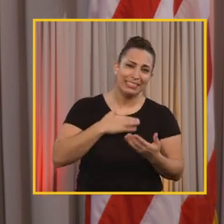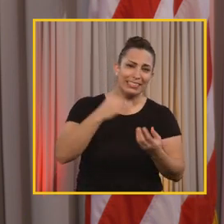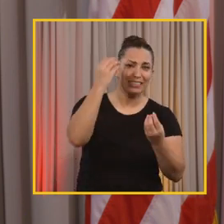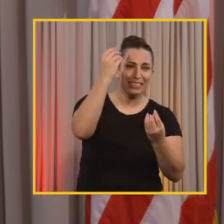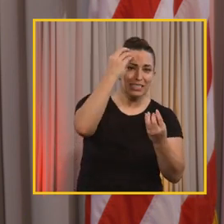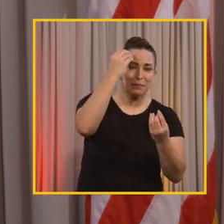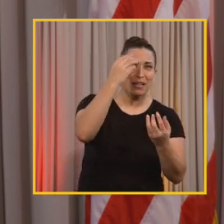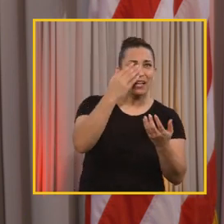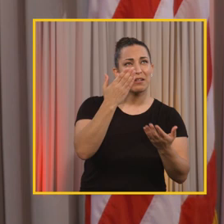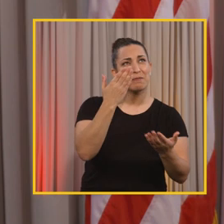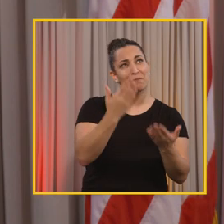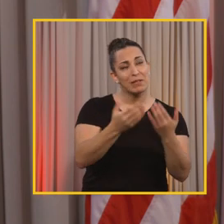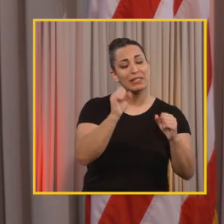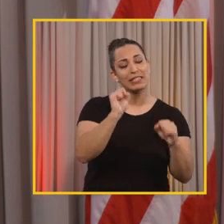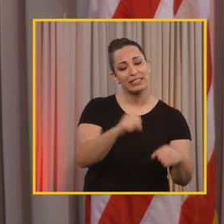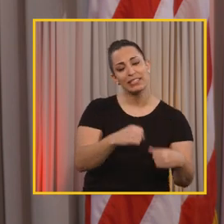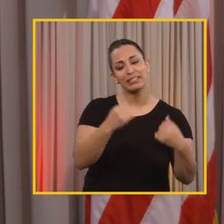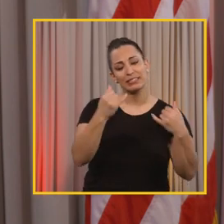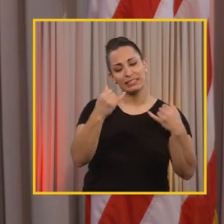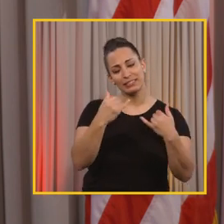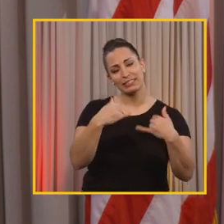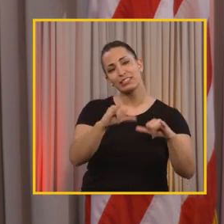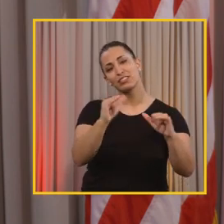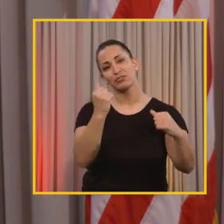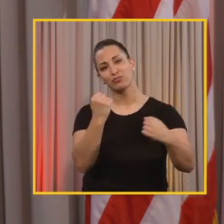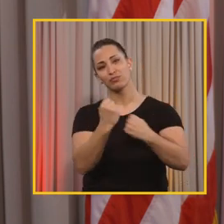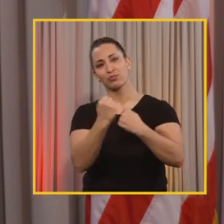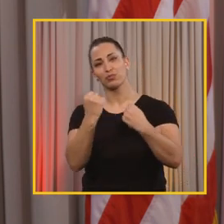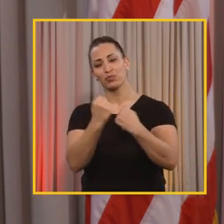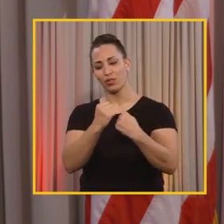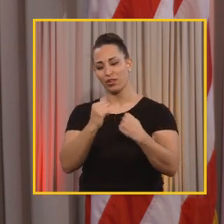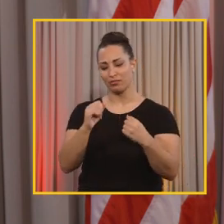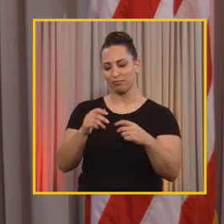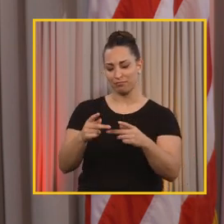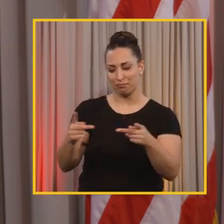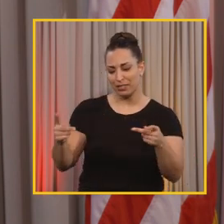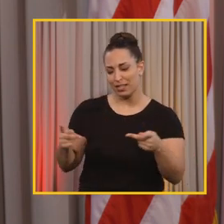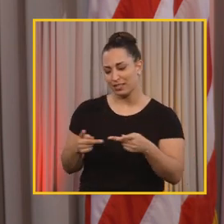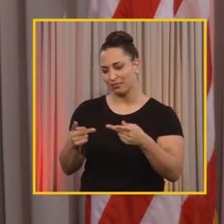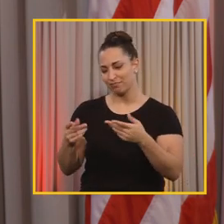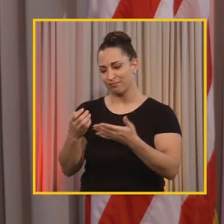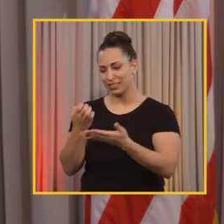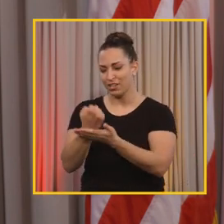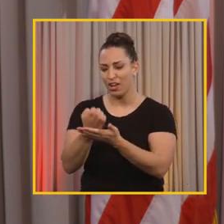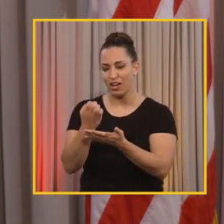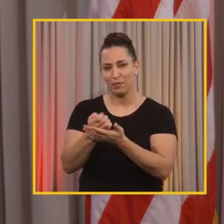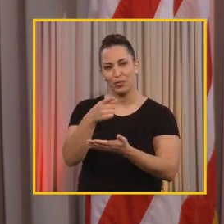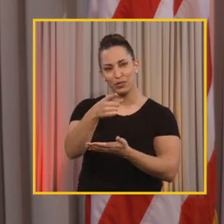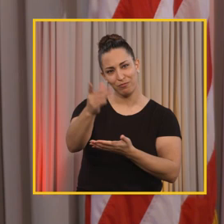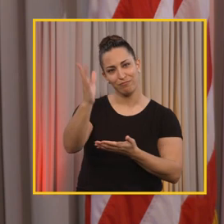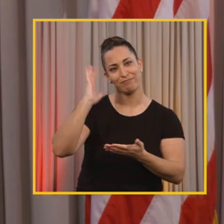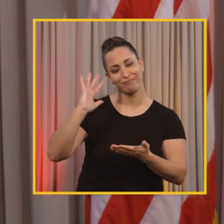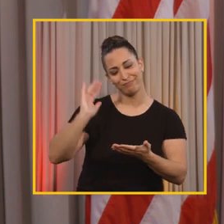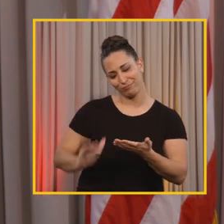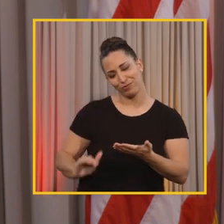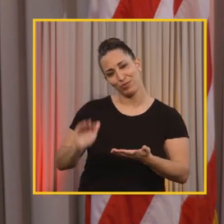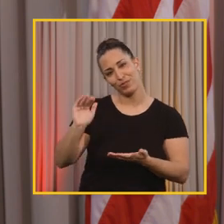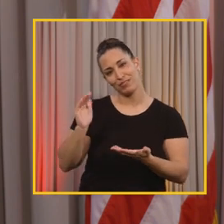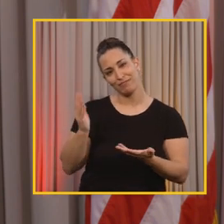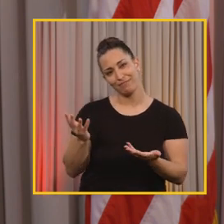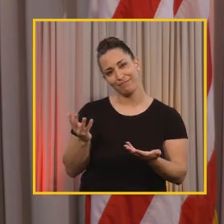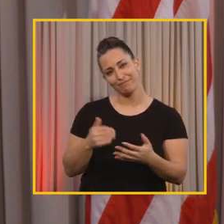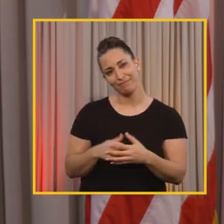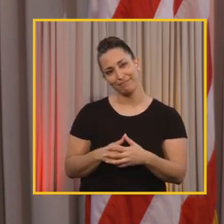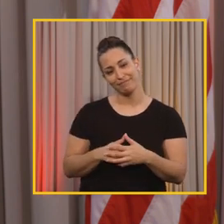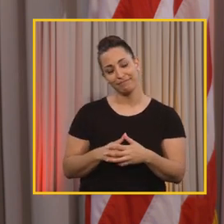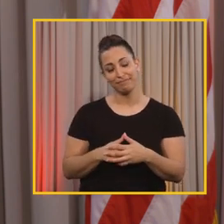please consider how you can contribute to the quality of life and economy of the